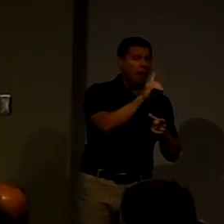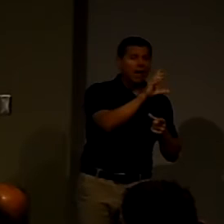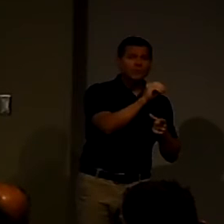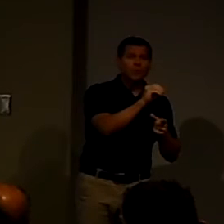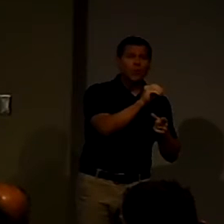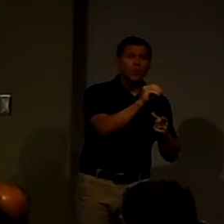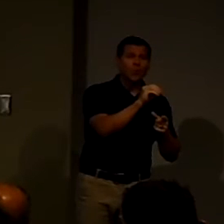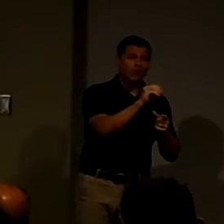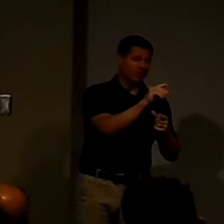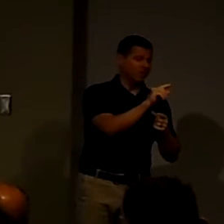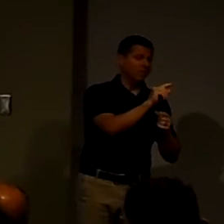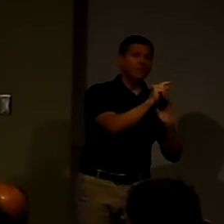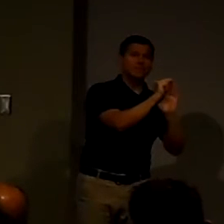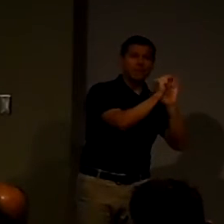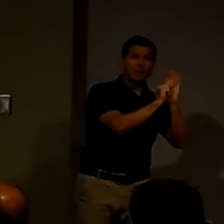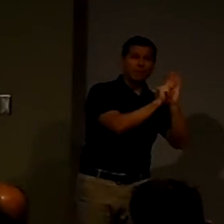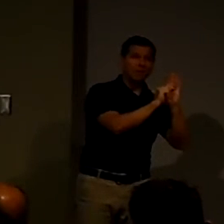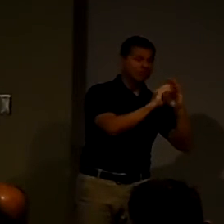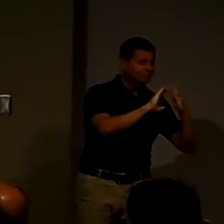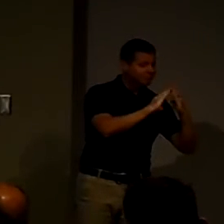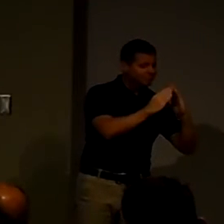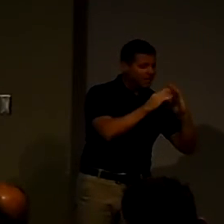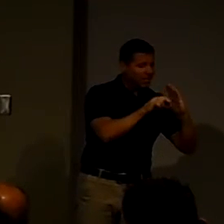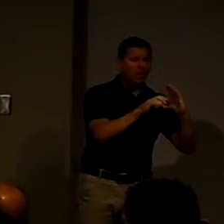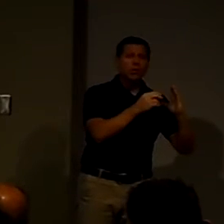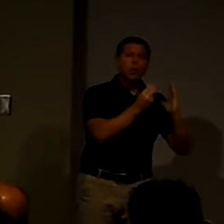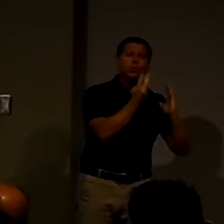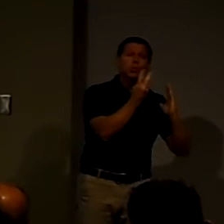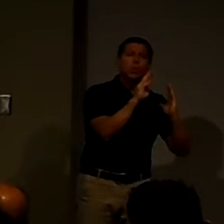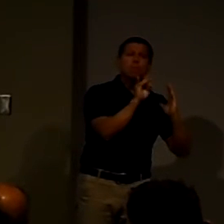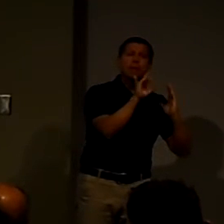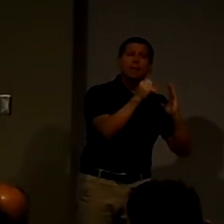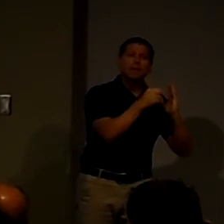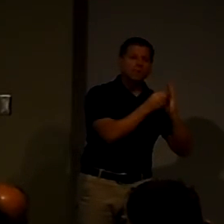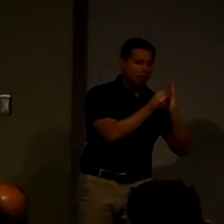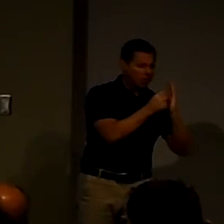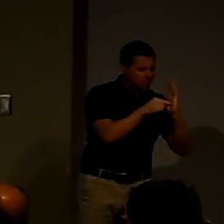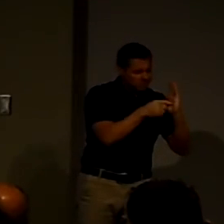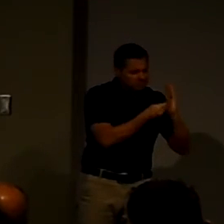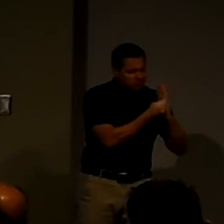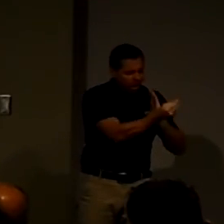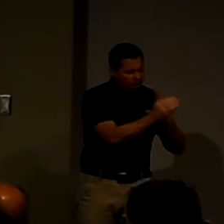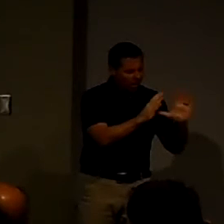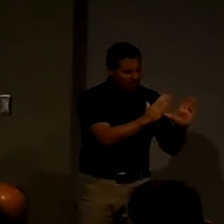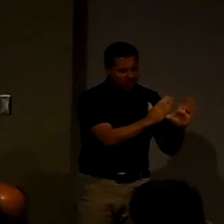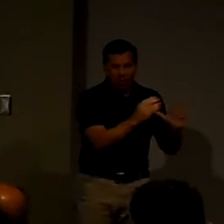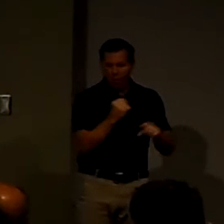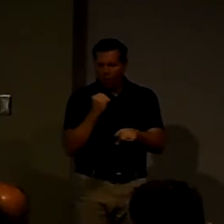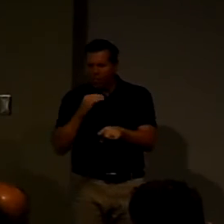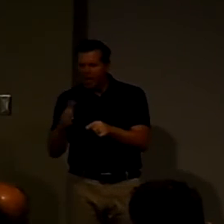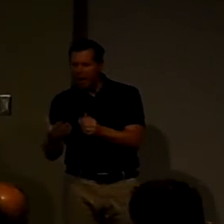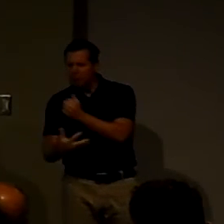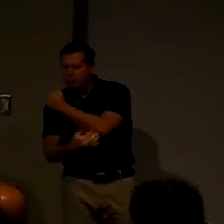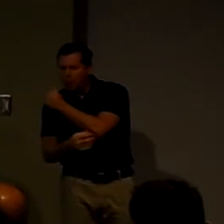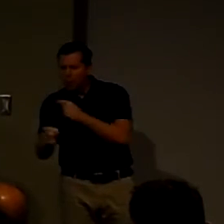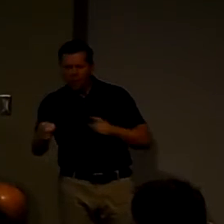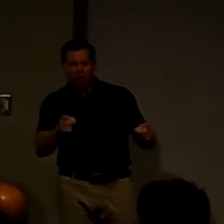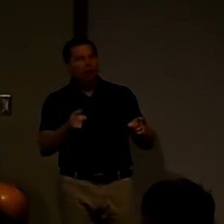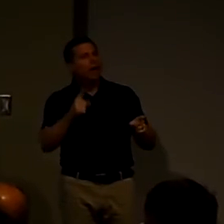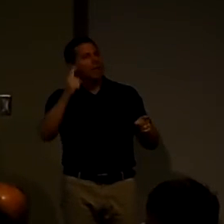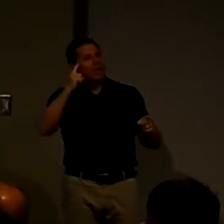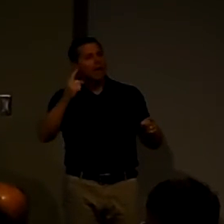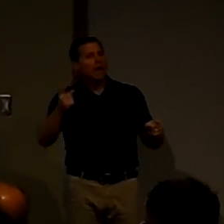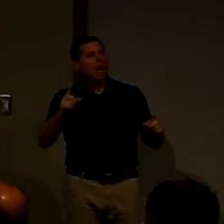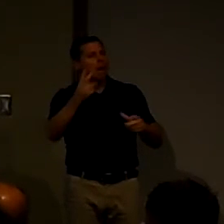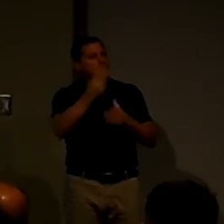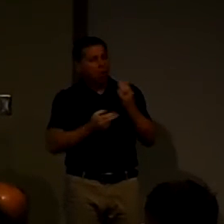or whether they're living, you know, out in an impoverished area right now. Hopefully with economic activity, that boat